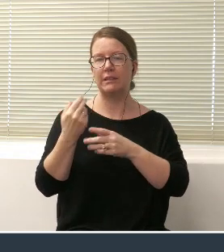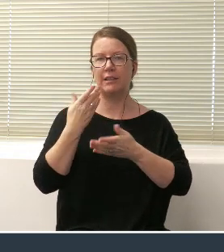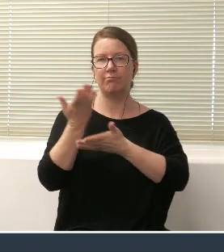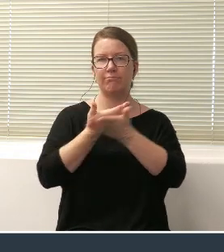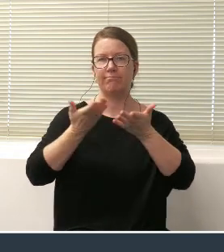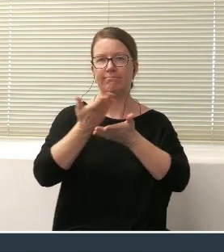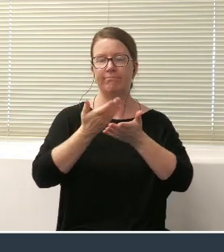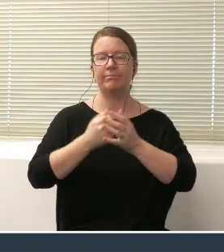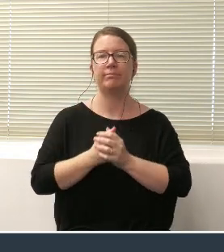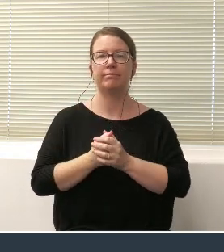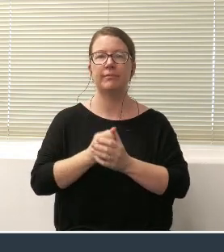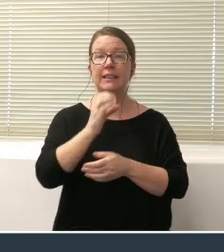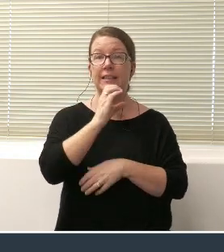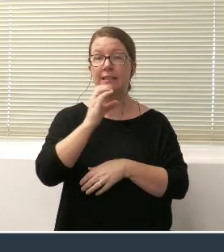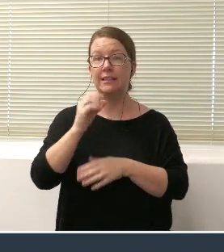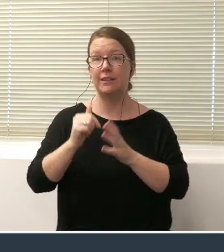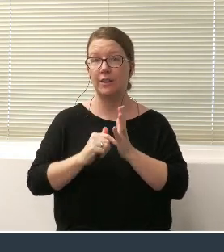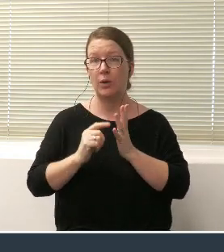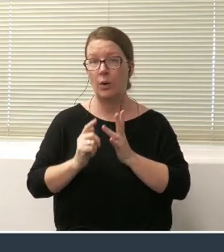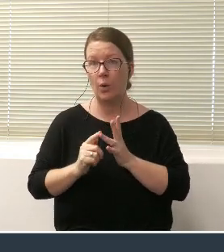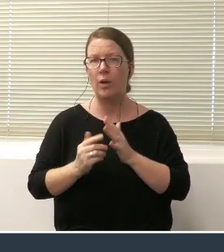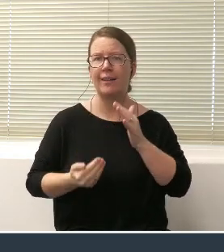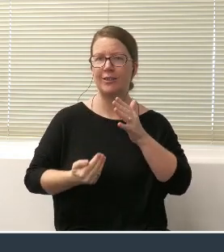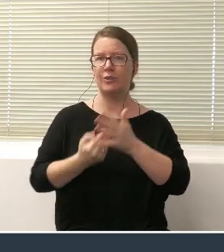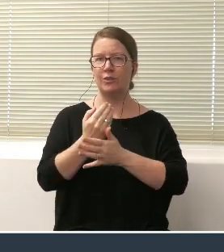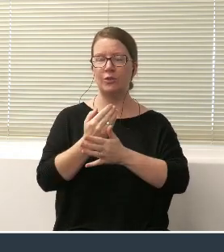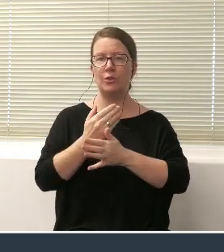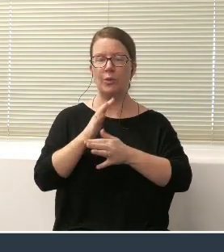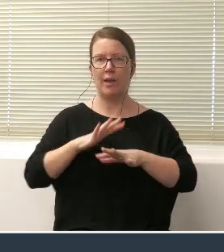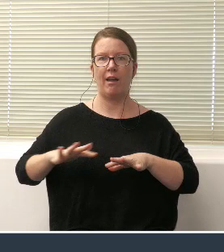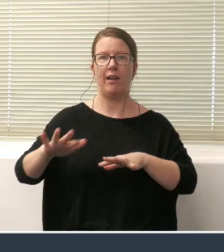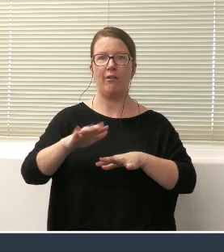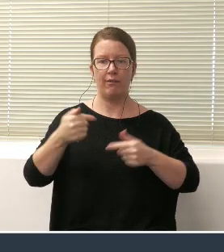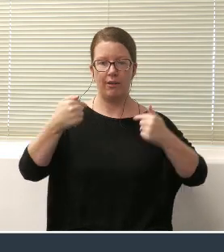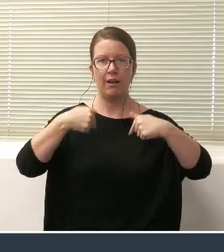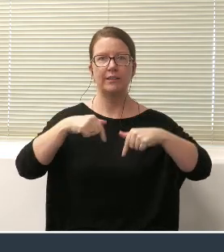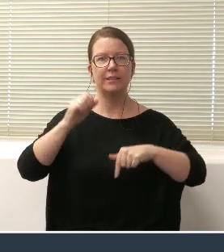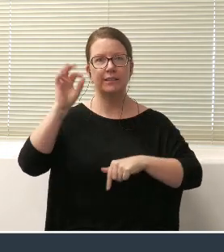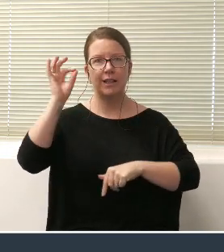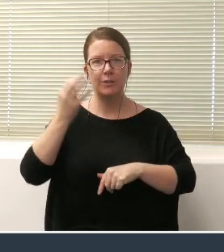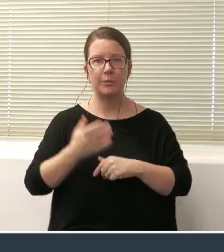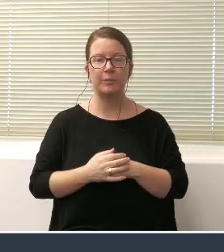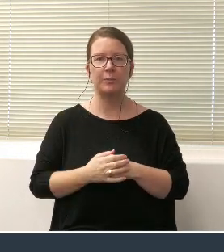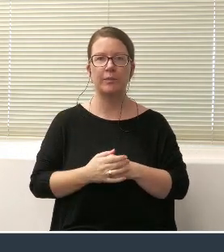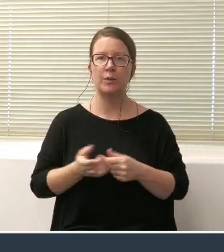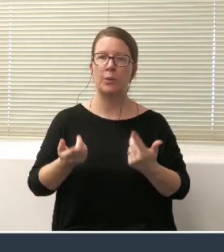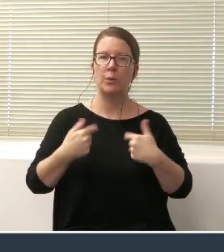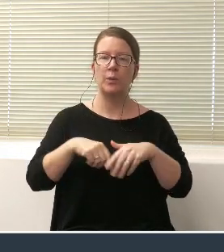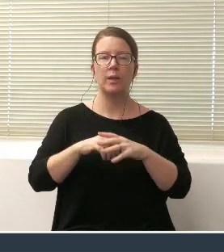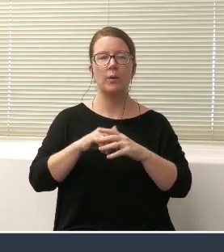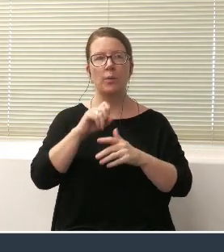So with the CCTO, it's new territory for council, and so this is something that we will,